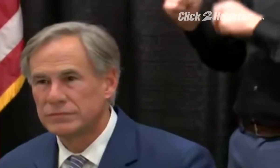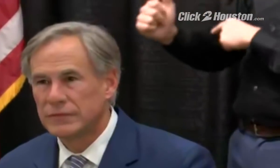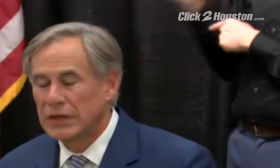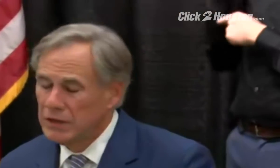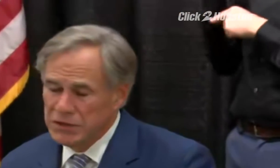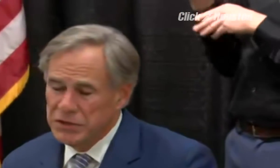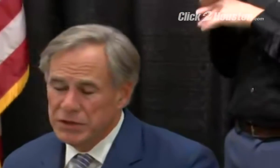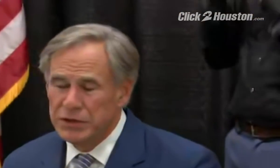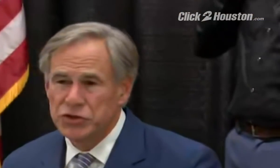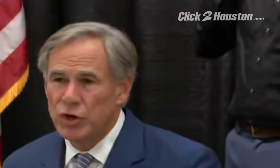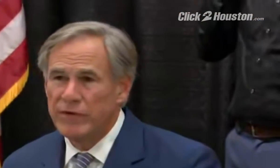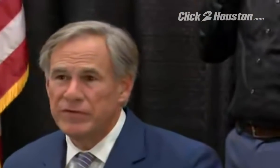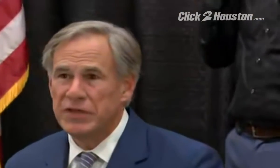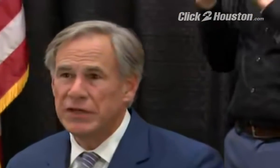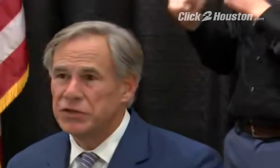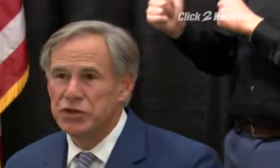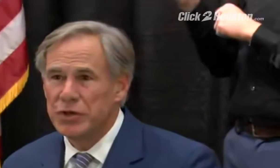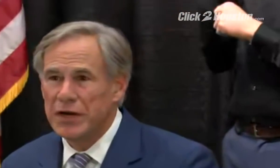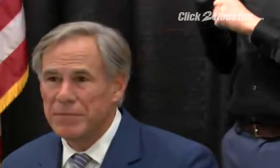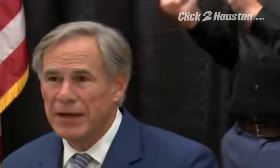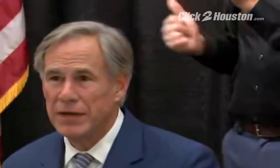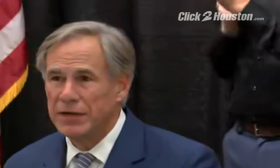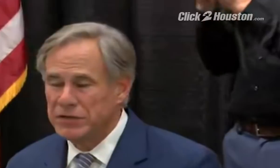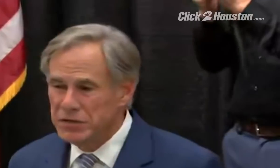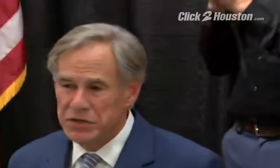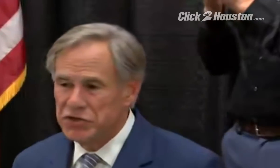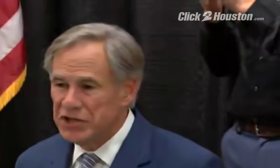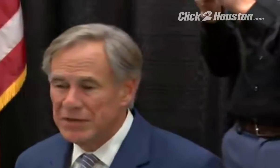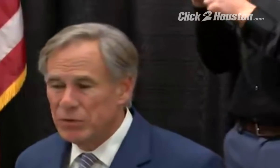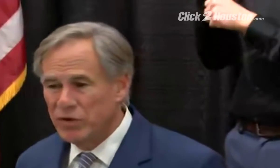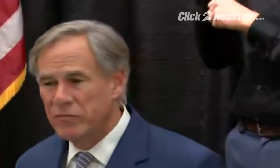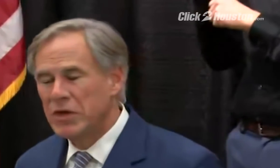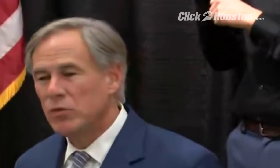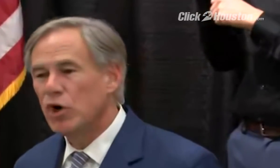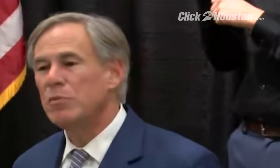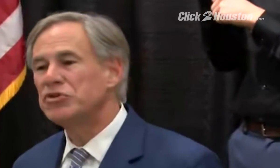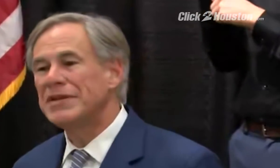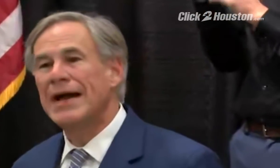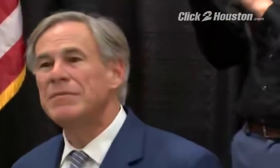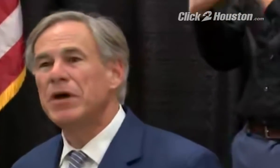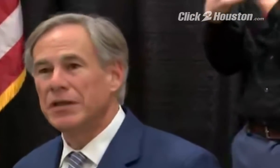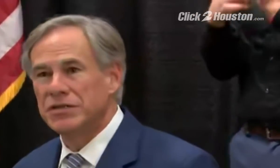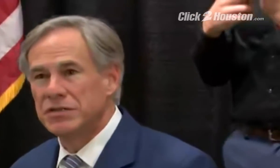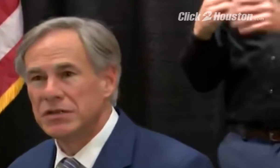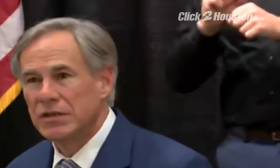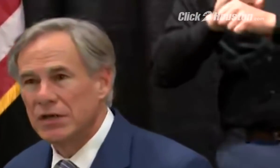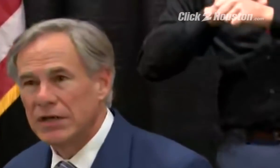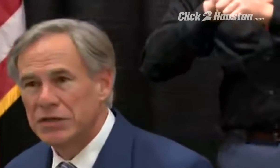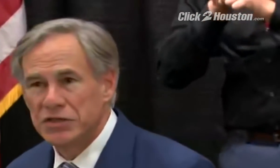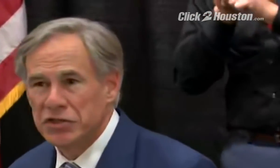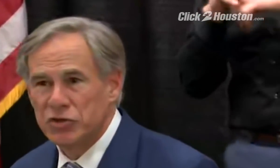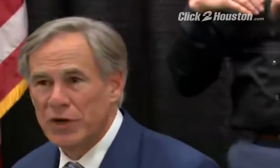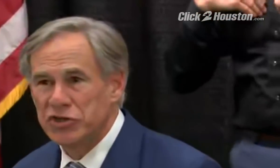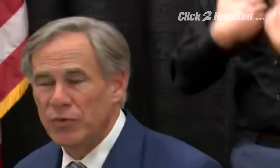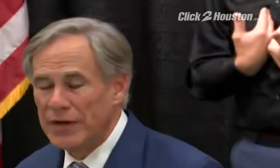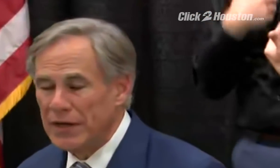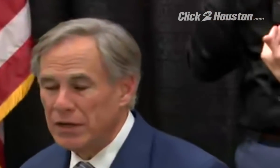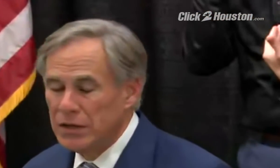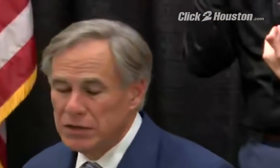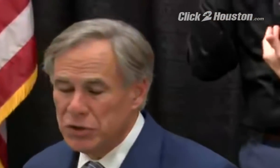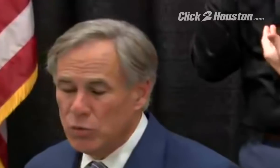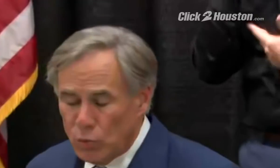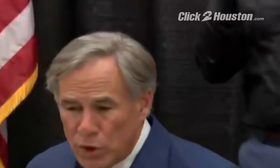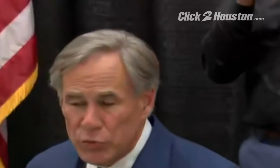you think? Listen, there's COVID fatigue. There's no doubt about it. It's understandable. We're almost 9 months into the situation right